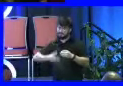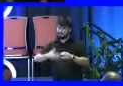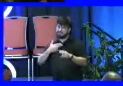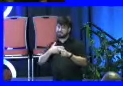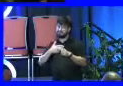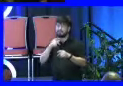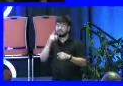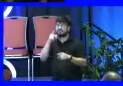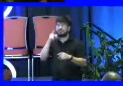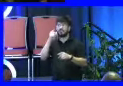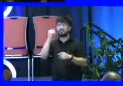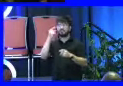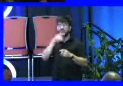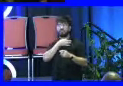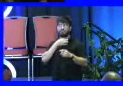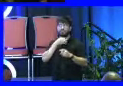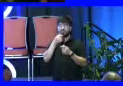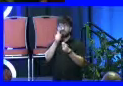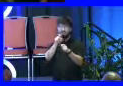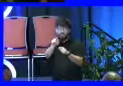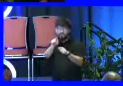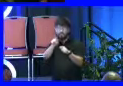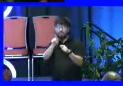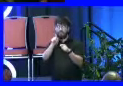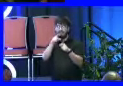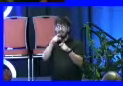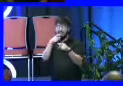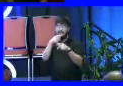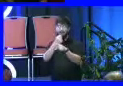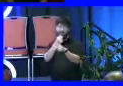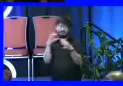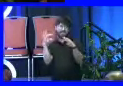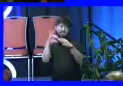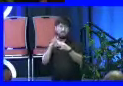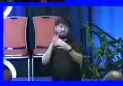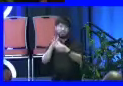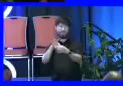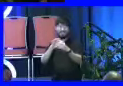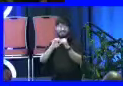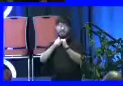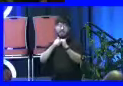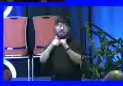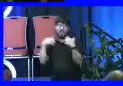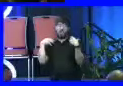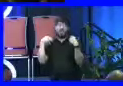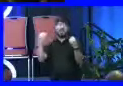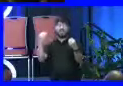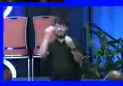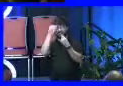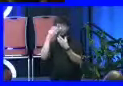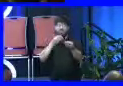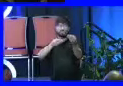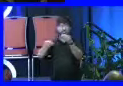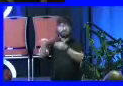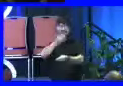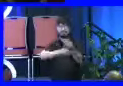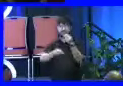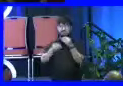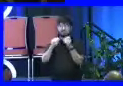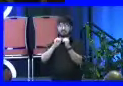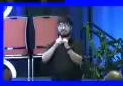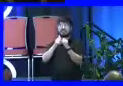any of you have explored or have made connections leveraging your health information exchange, and particularly around how that supports